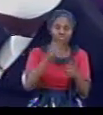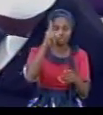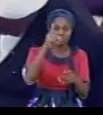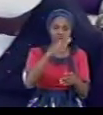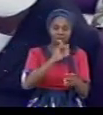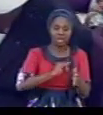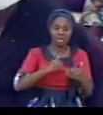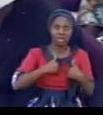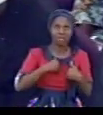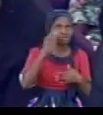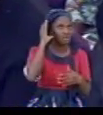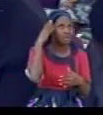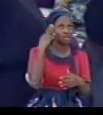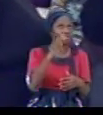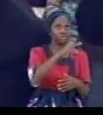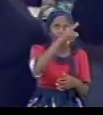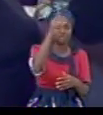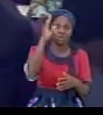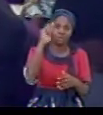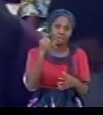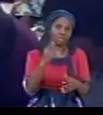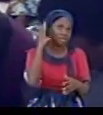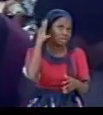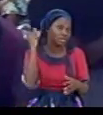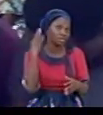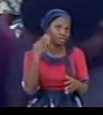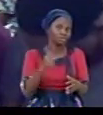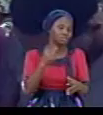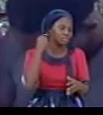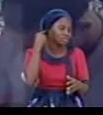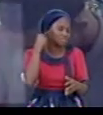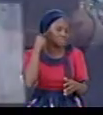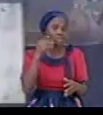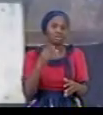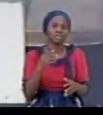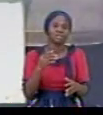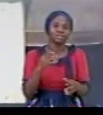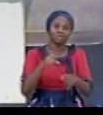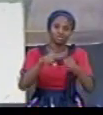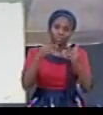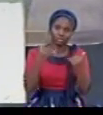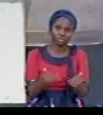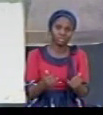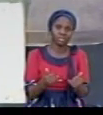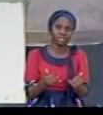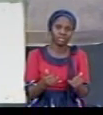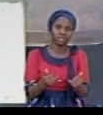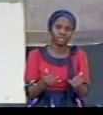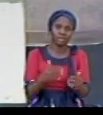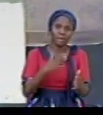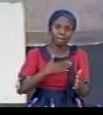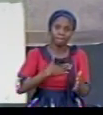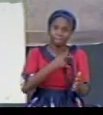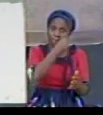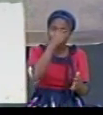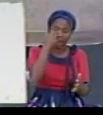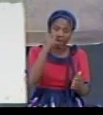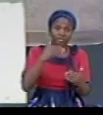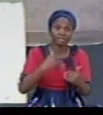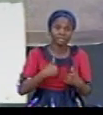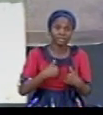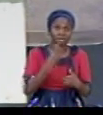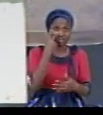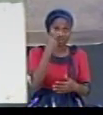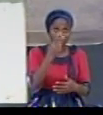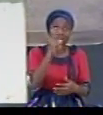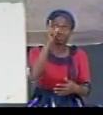thee by the hearing of the ear, but now mine eye sees